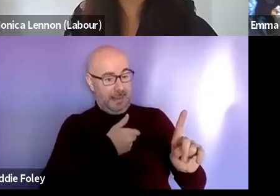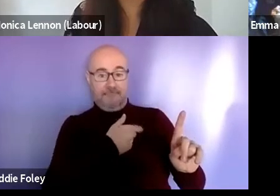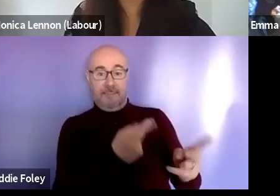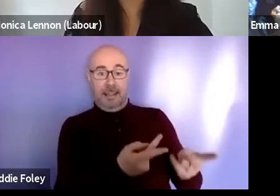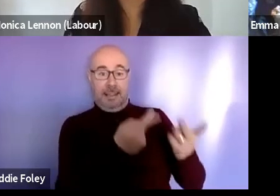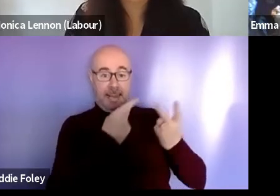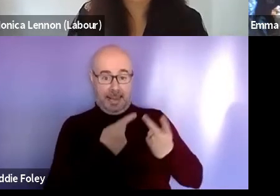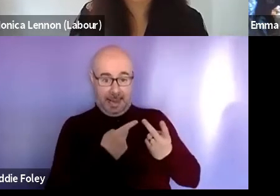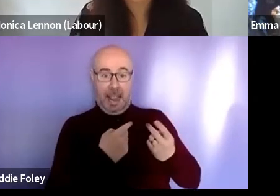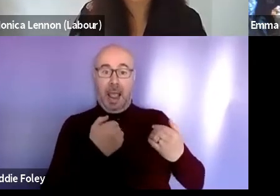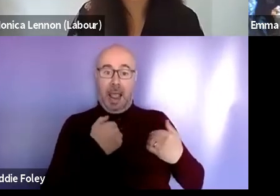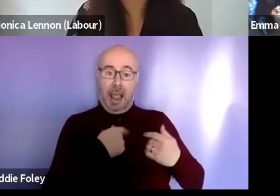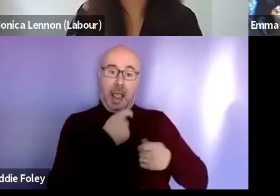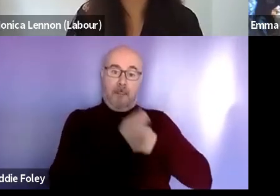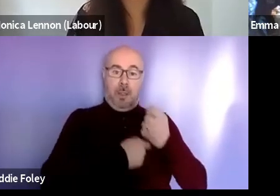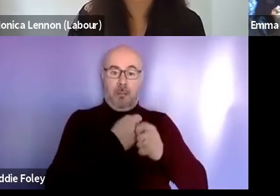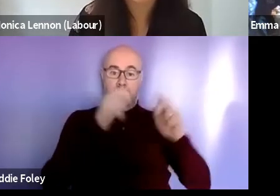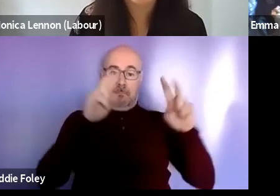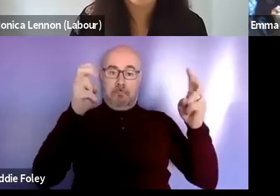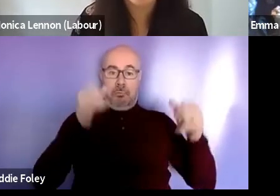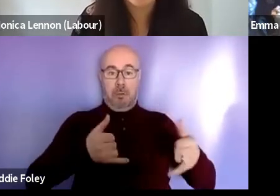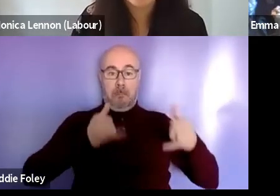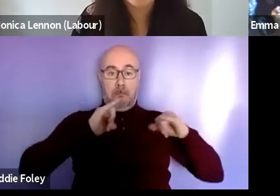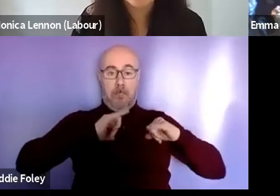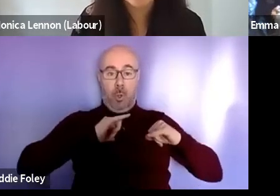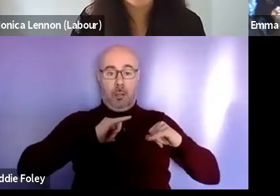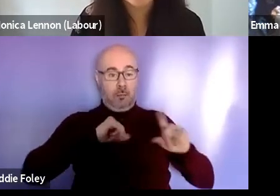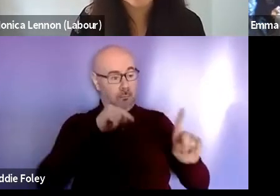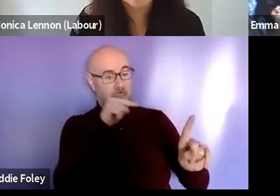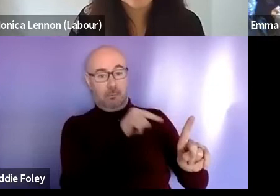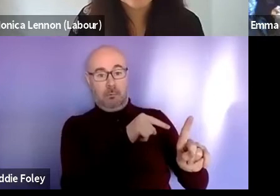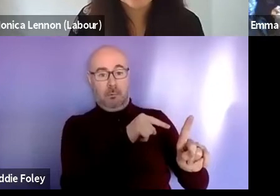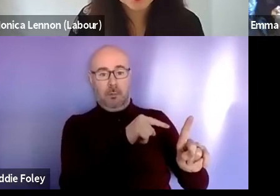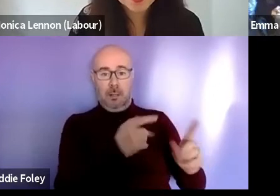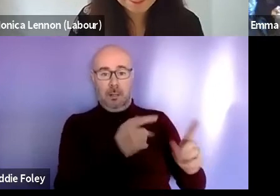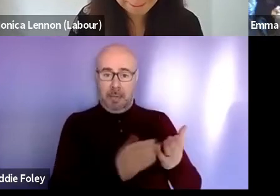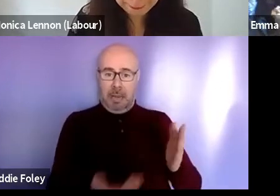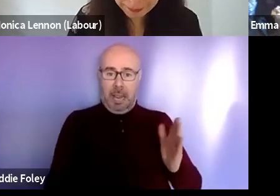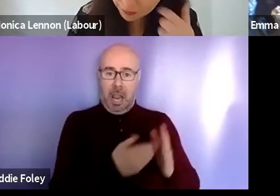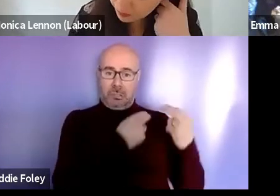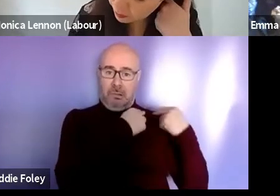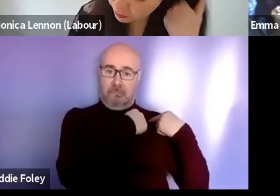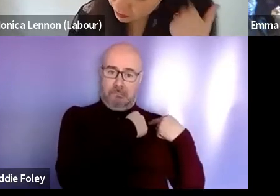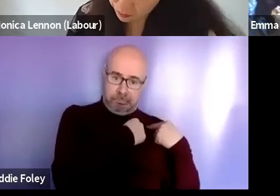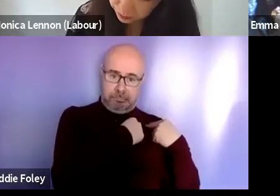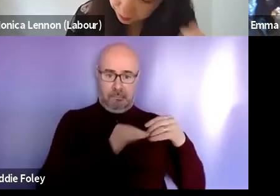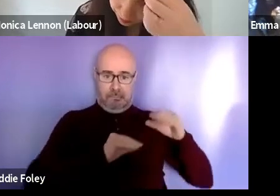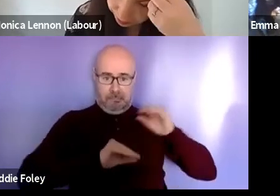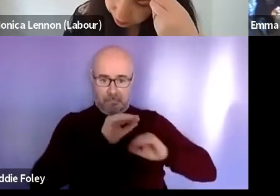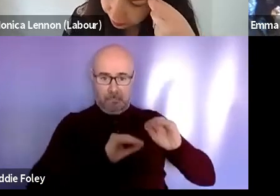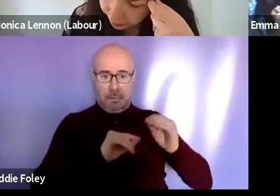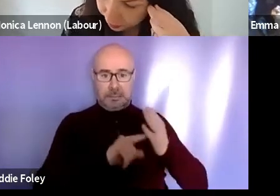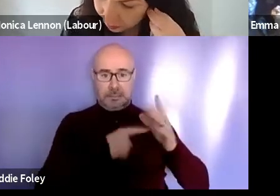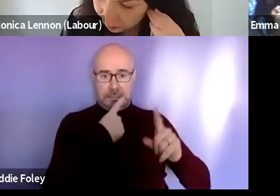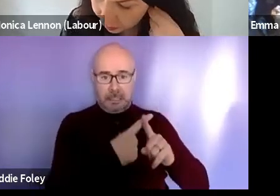burden onto them or they're unpaid carers that isn't something that they should be having to take on. So I think